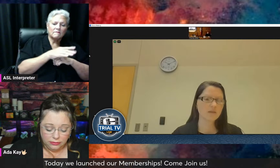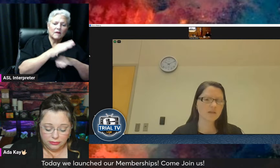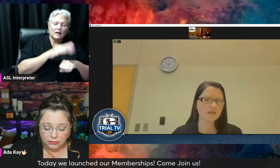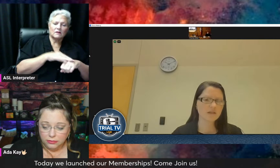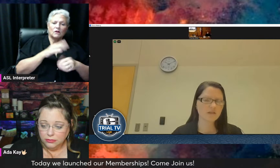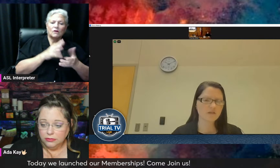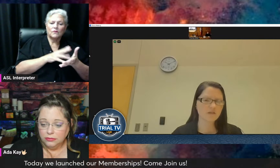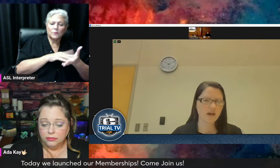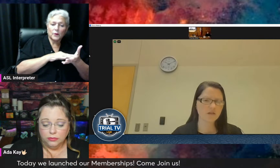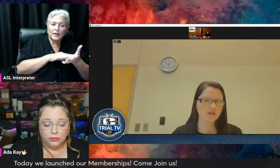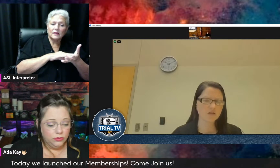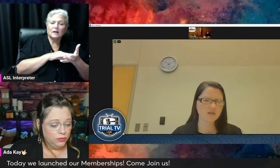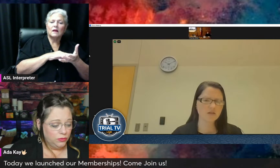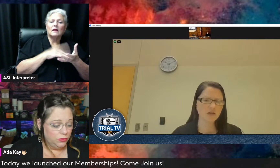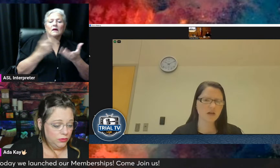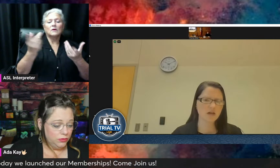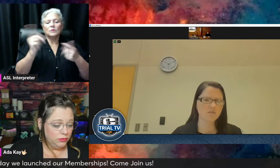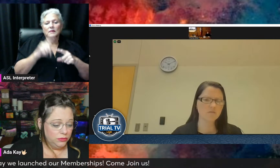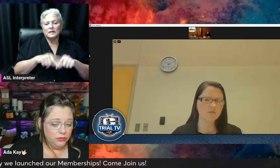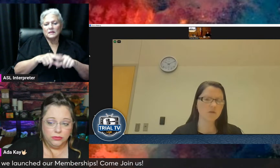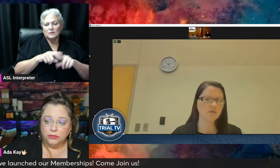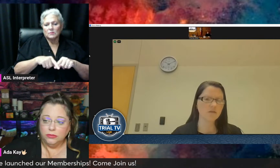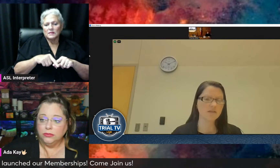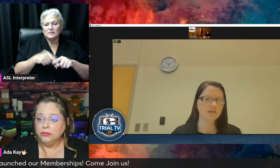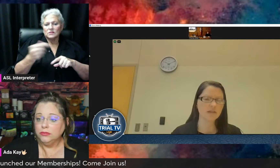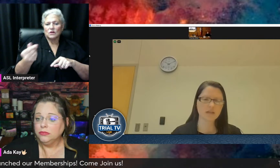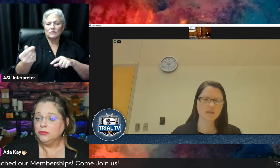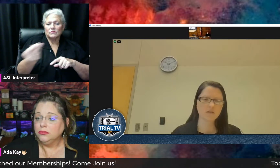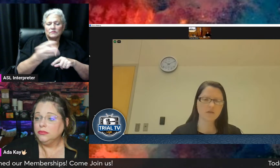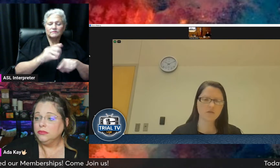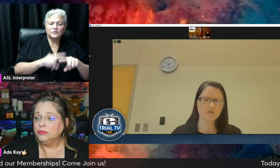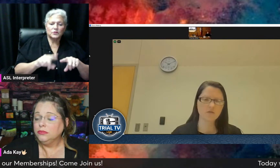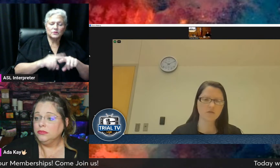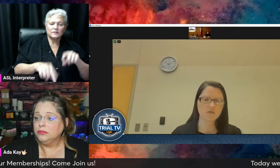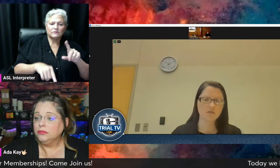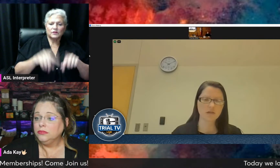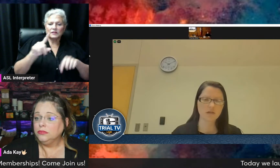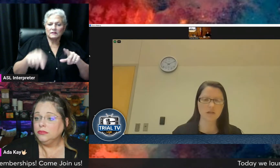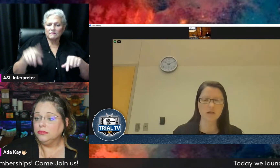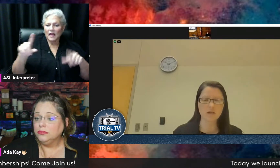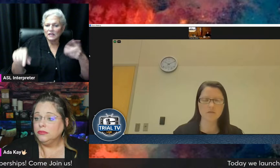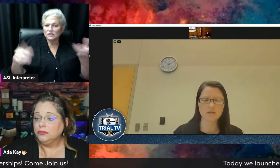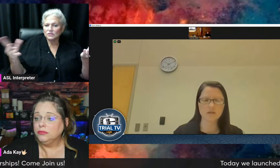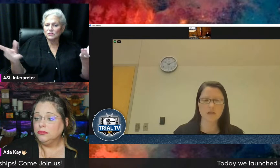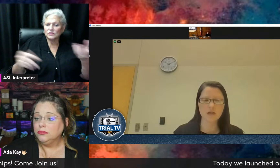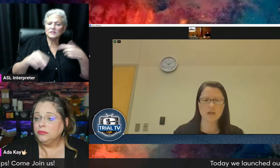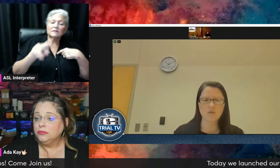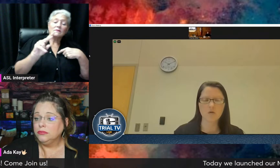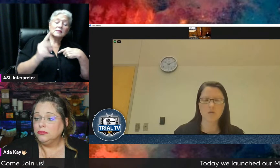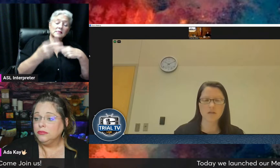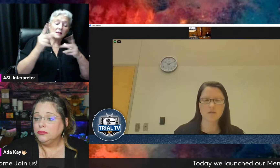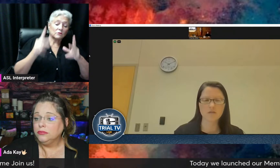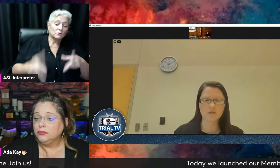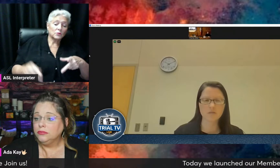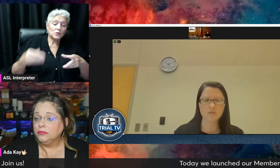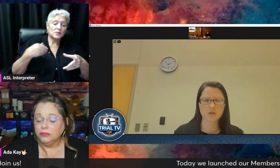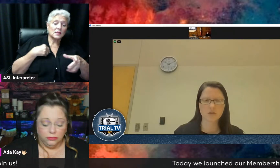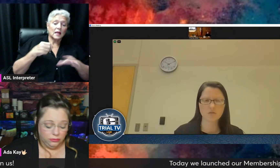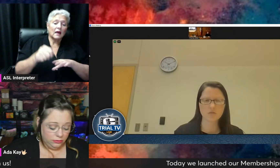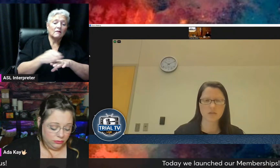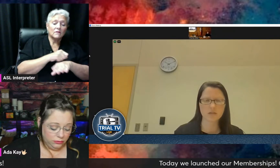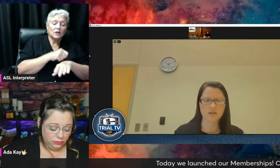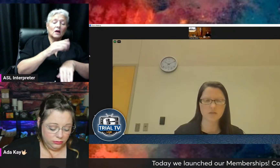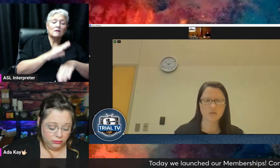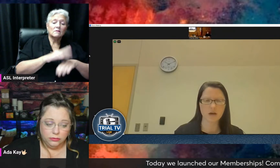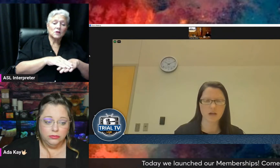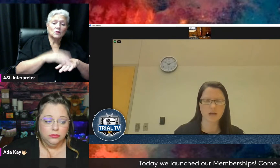It depends on several factors. So if the second individual was wearing gloves, only the first